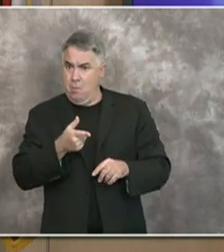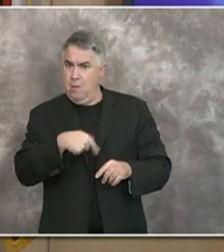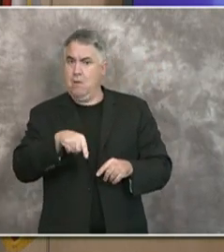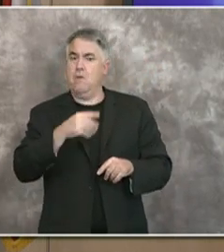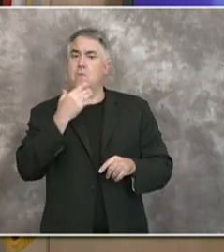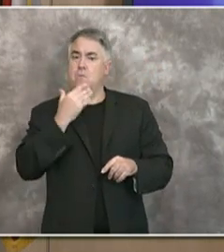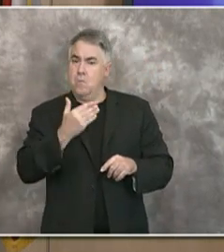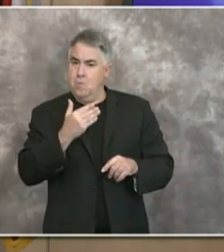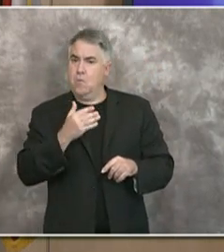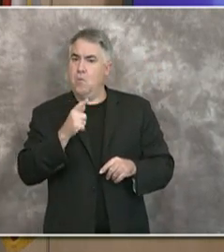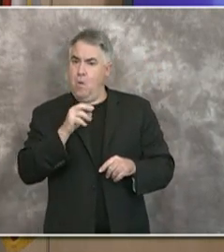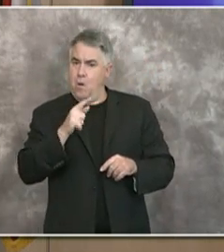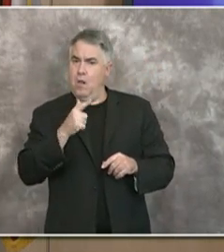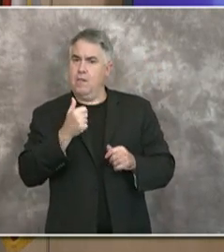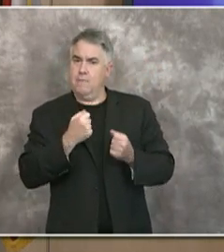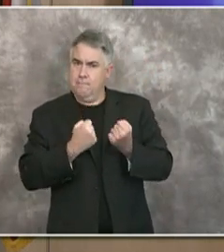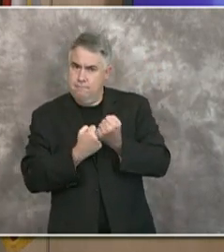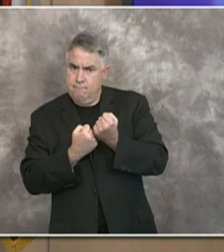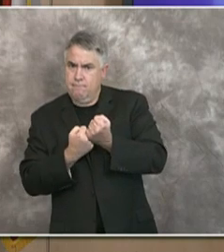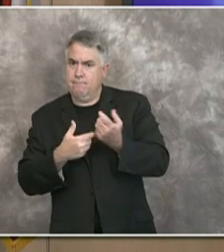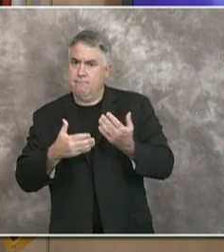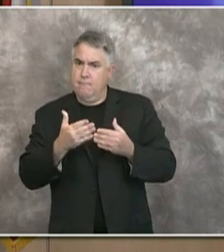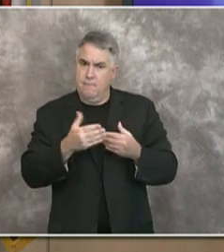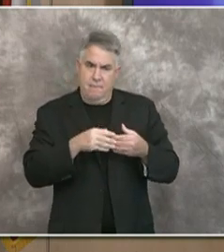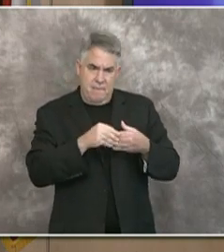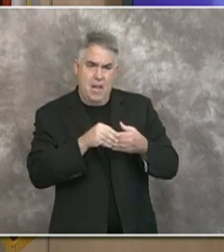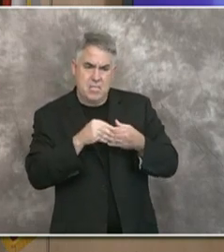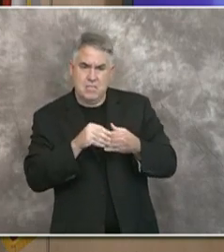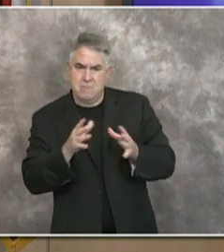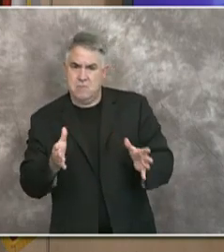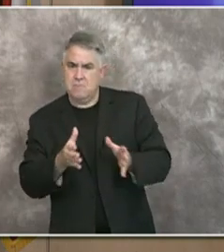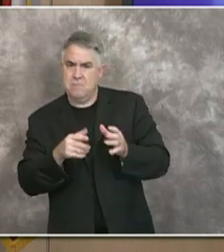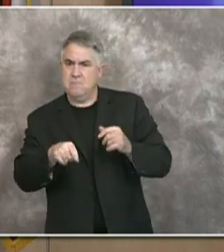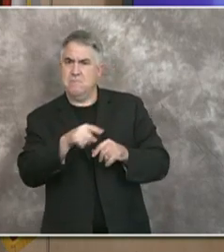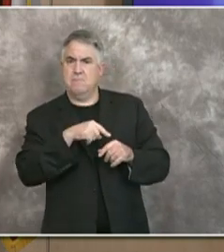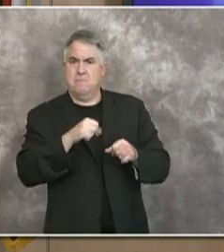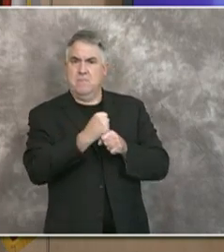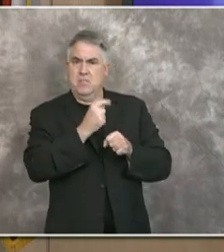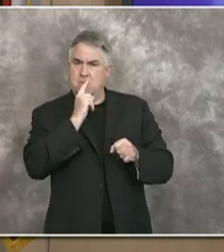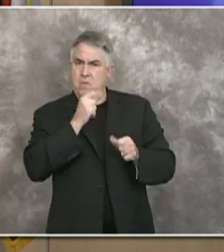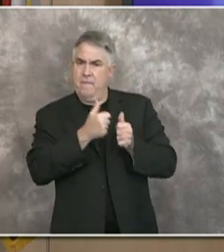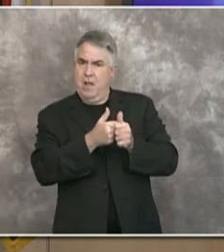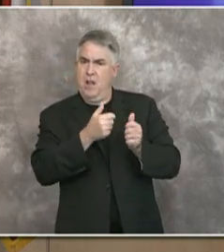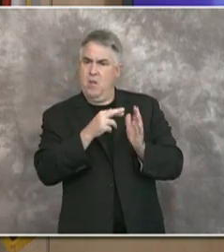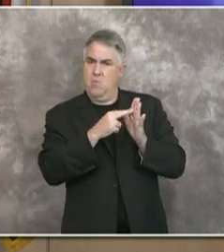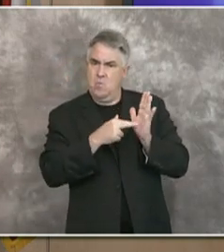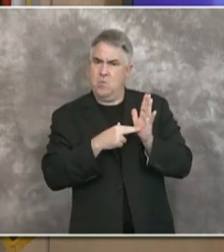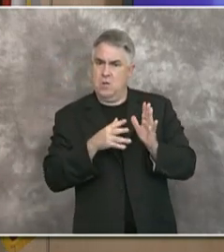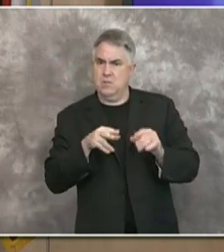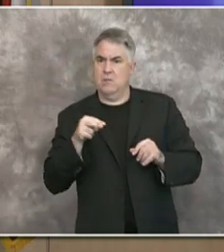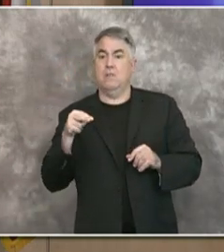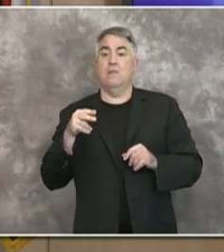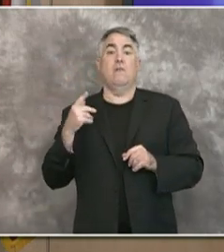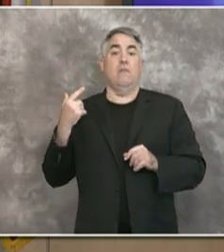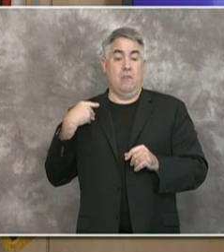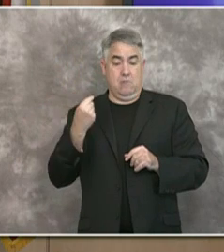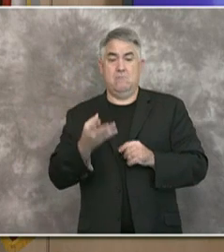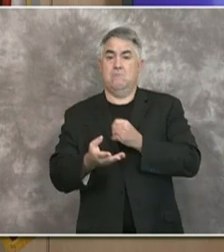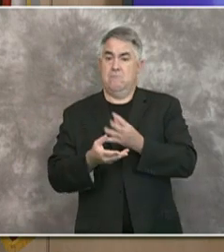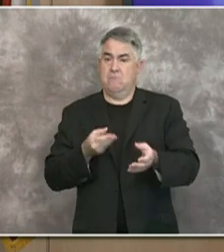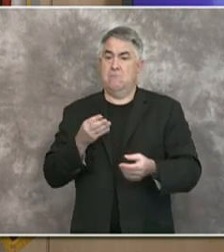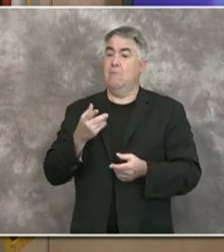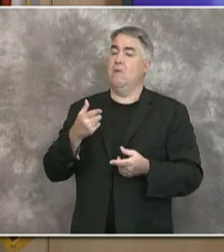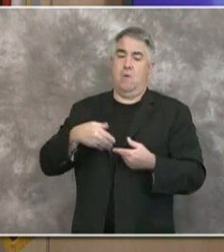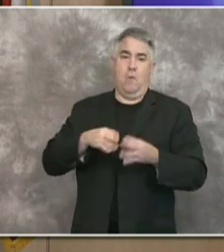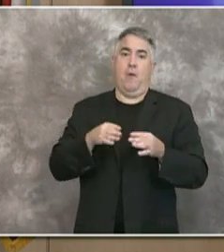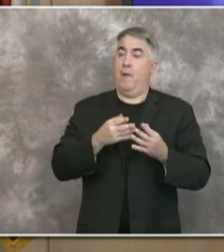locals as much flexibility as they can. And I think that they've crafted an arrangement where if you can attest that you meet these criteria, you get to move a little bit faster